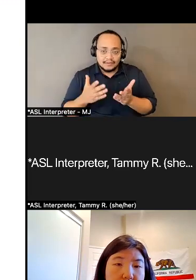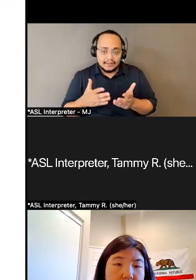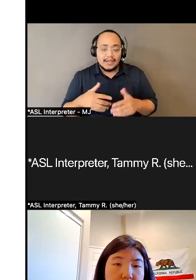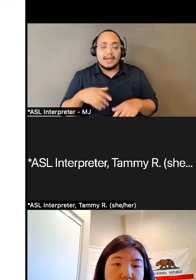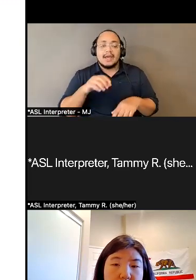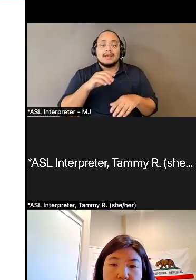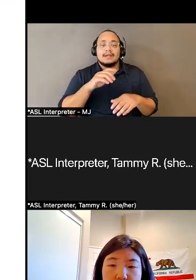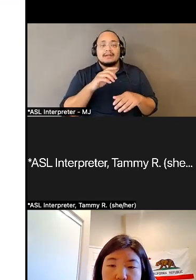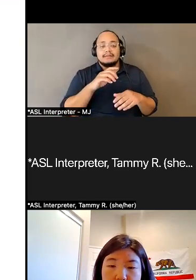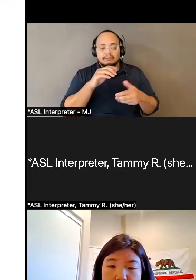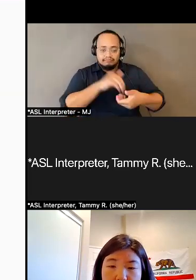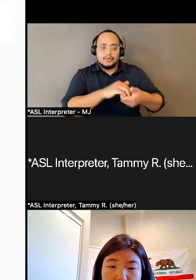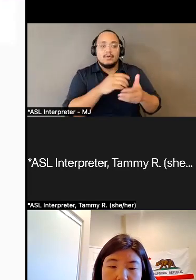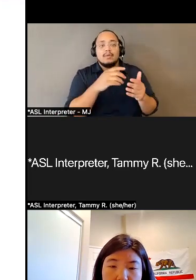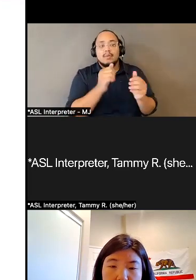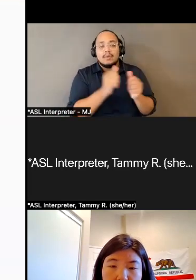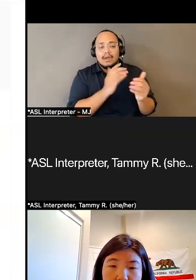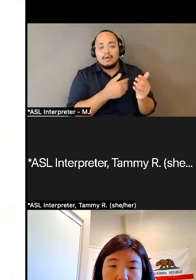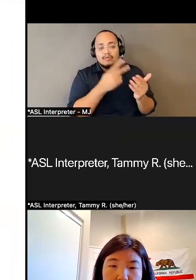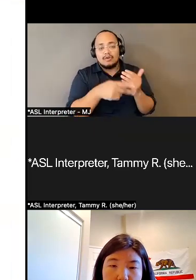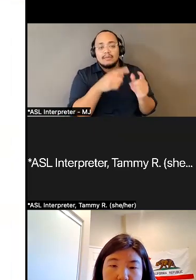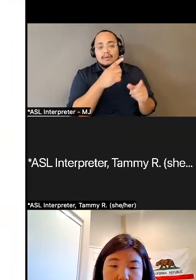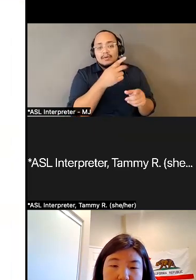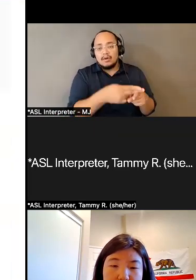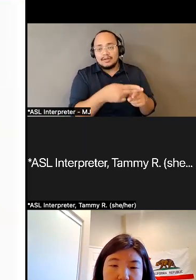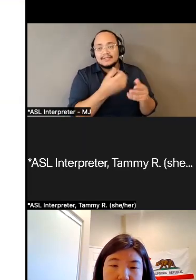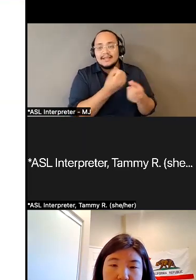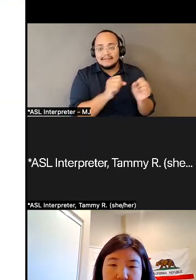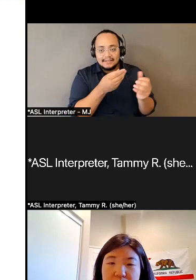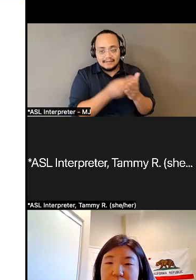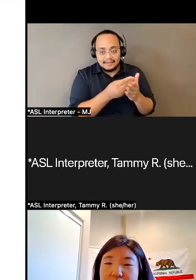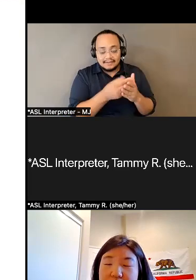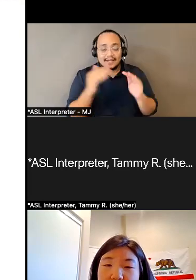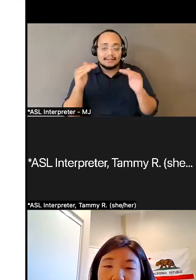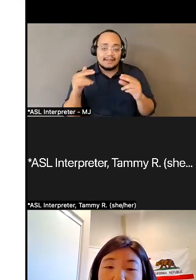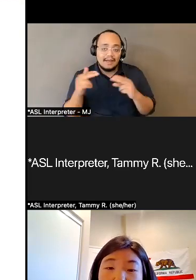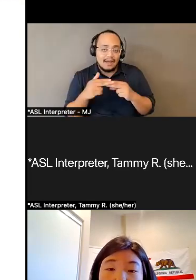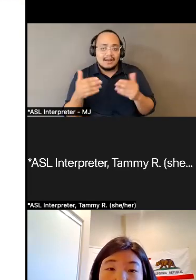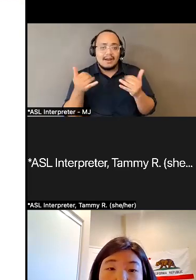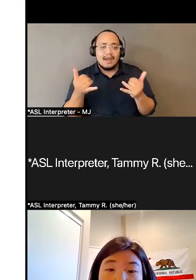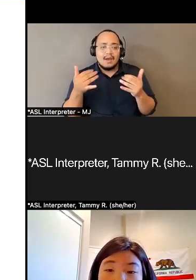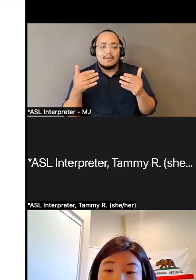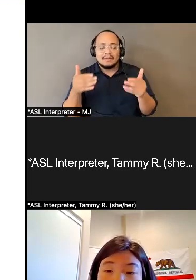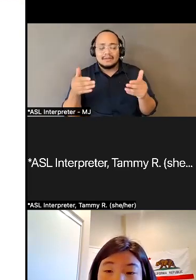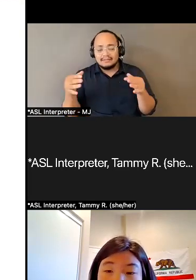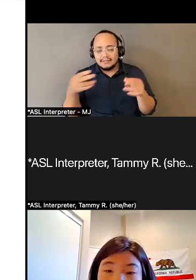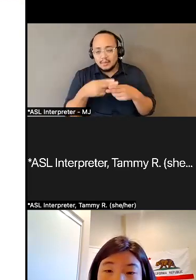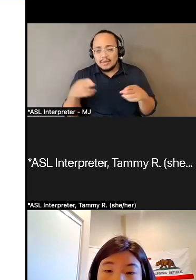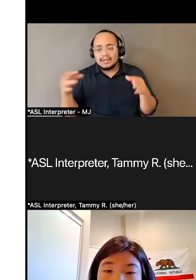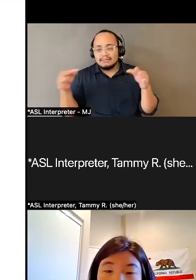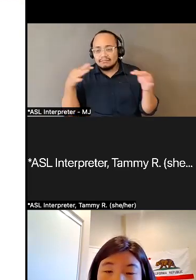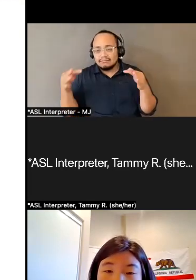Fund. Next slide, please. So I'm going to give folks just a quick overview. Hae-sun and I